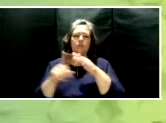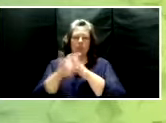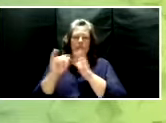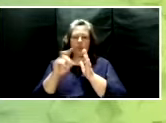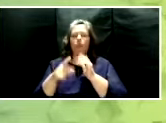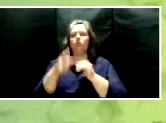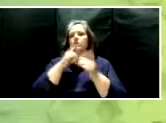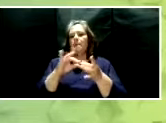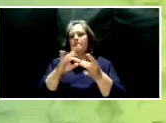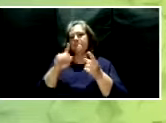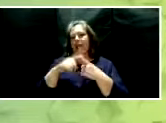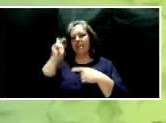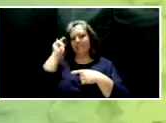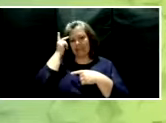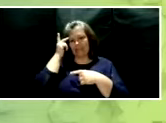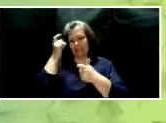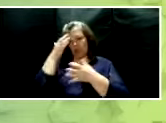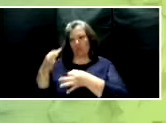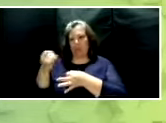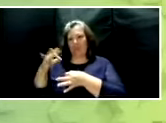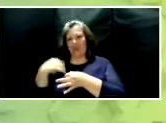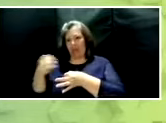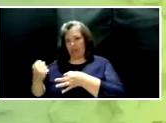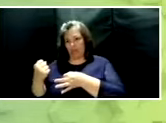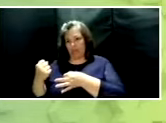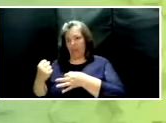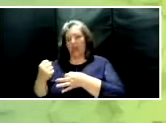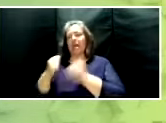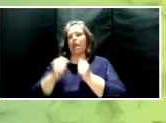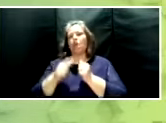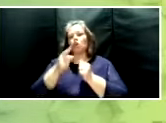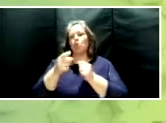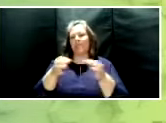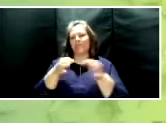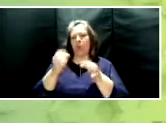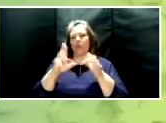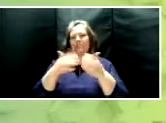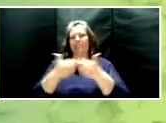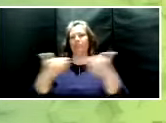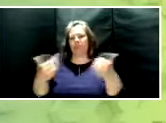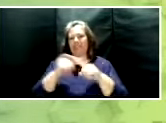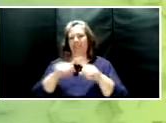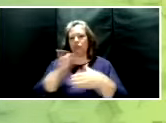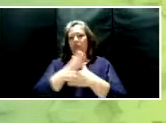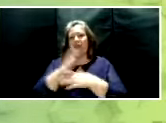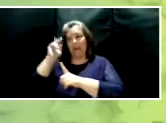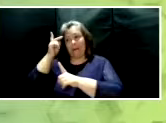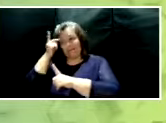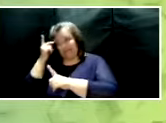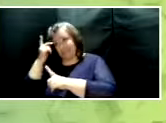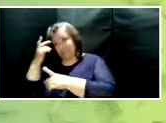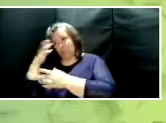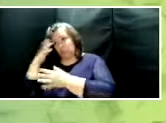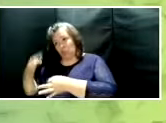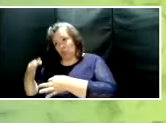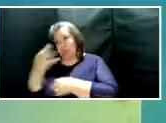you mentioned about the political determinants of health. Also, can you kind of explain or distinguish the difference between the political determinants of health and